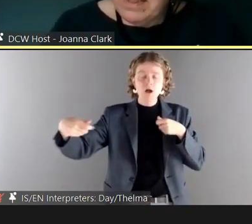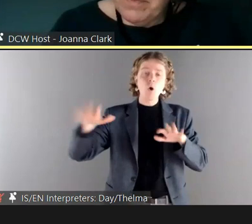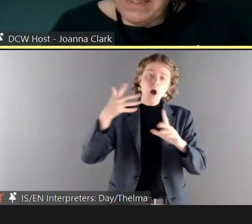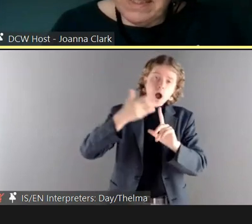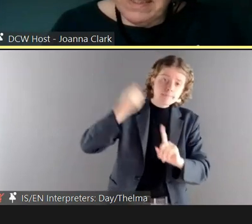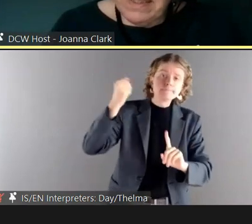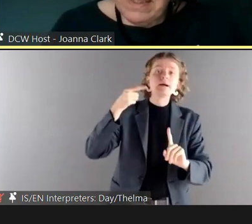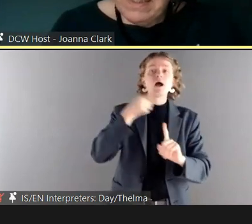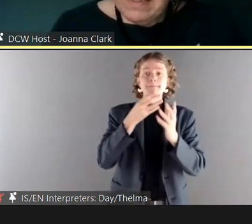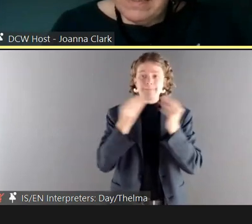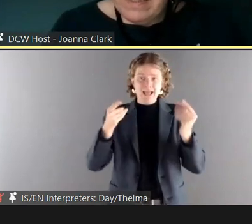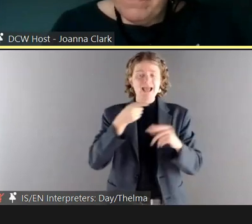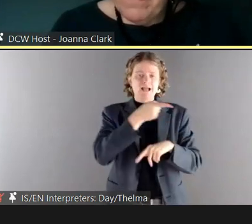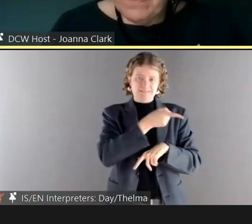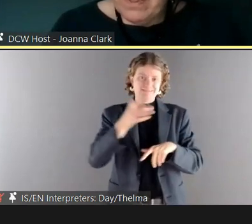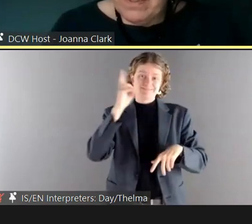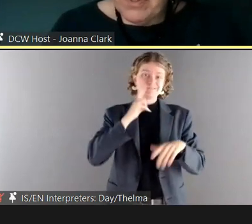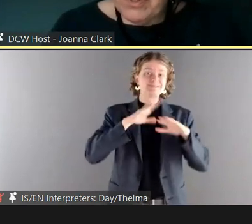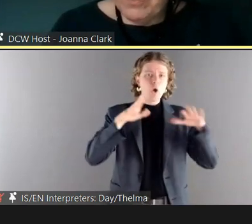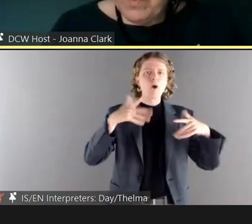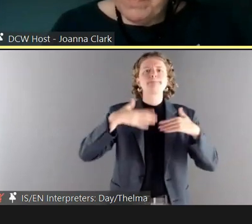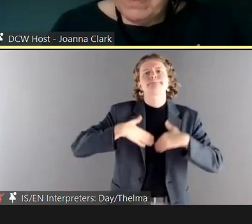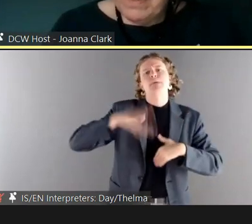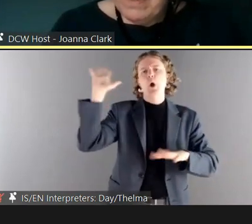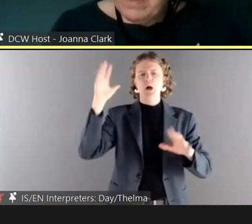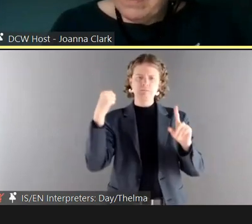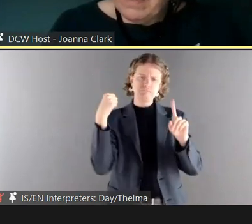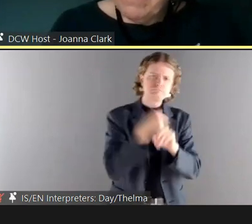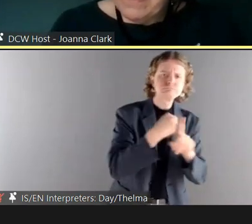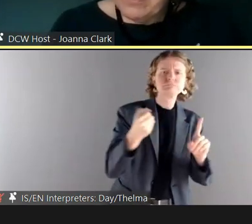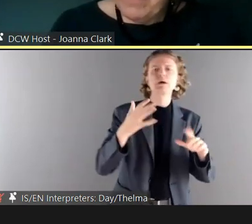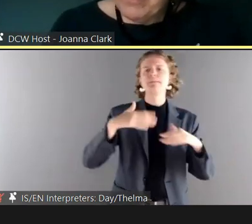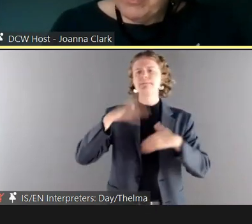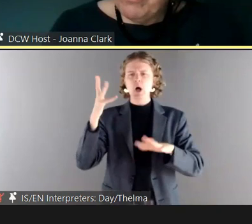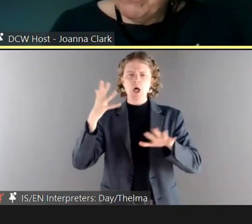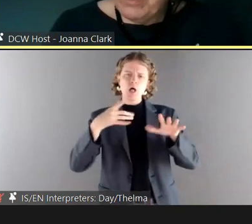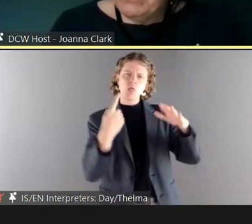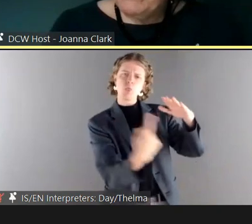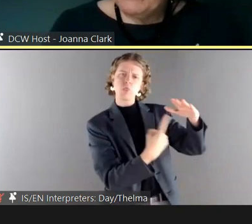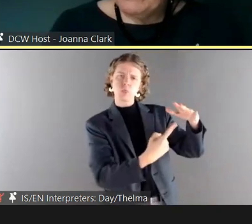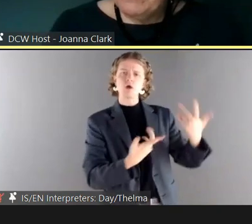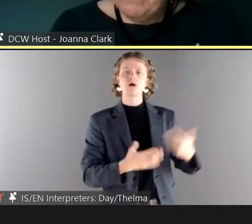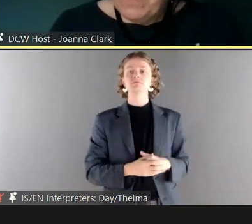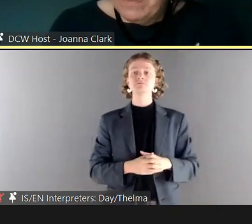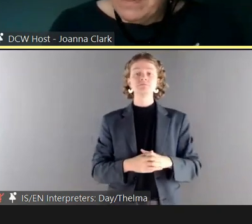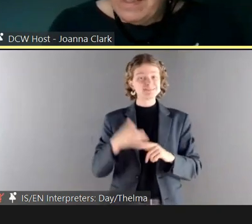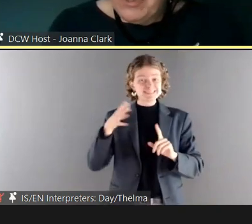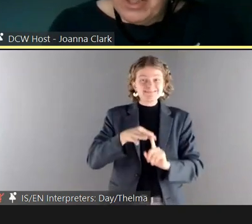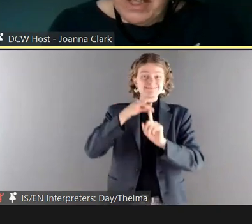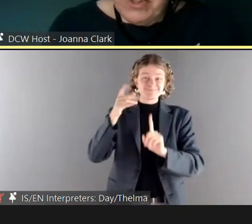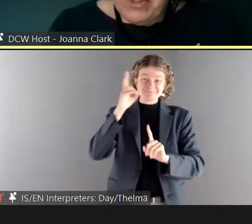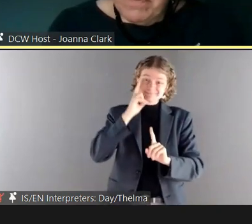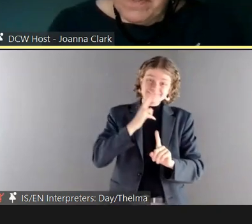And in particular, deaf girls and young women can face the most acute challenges, as